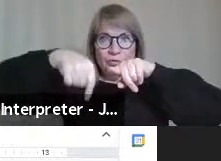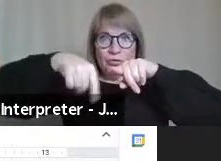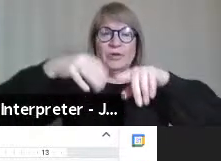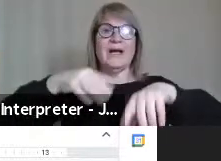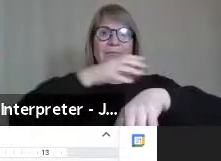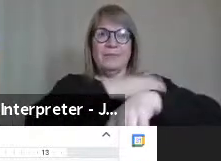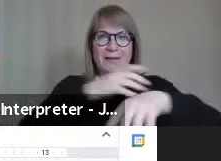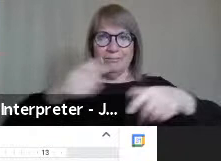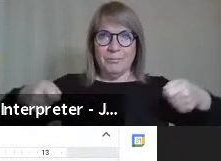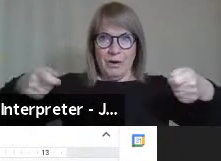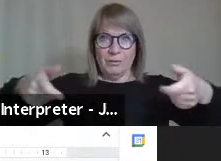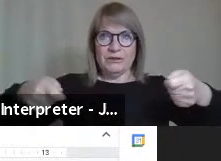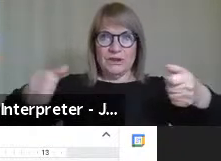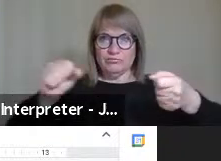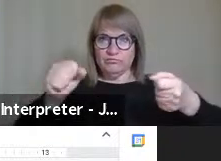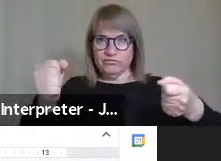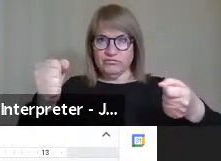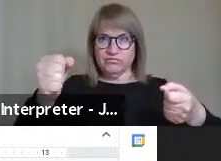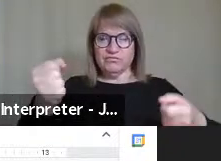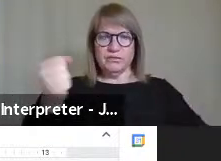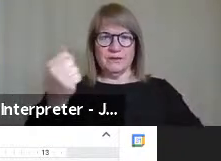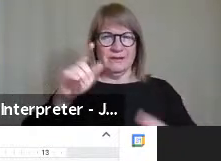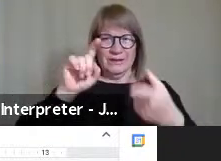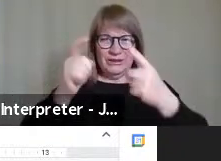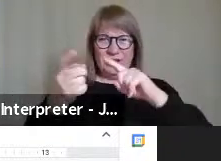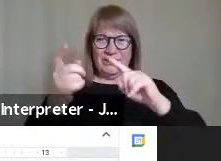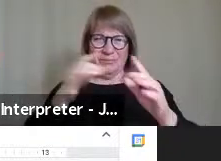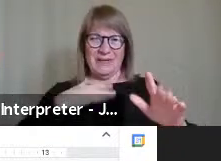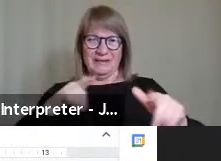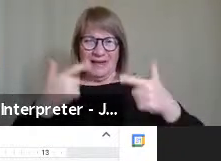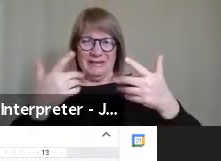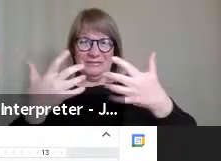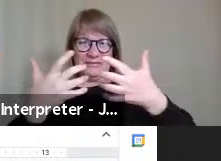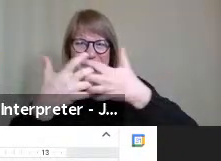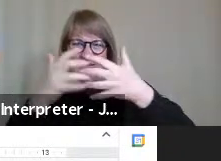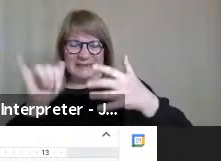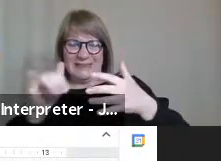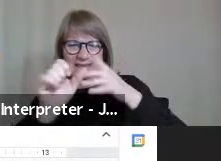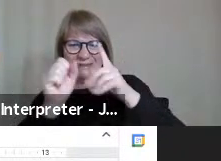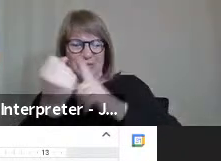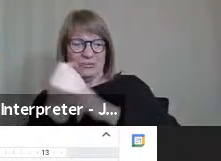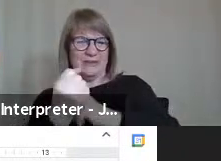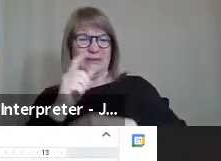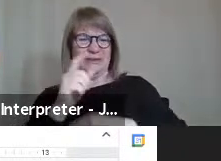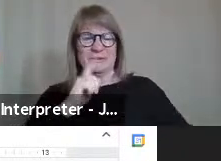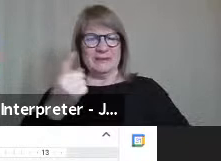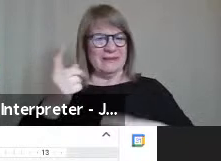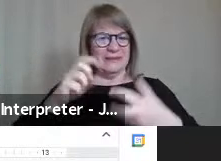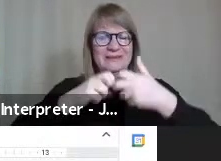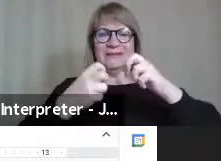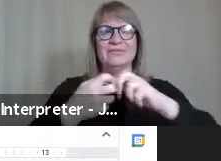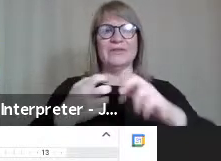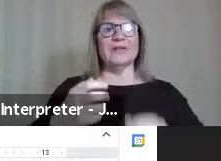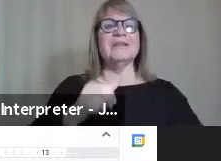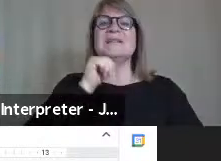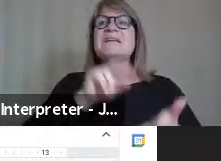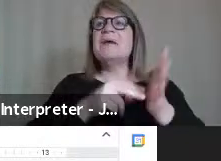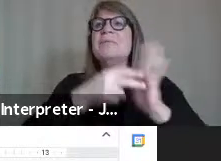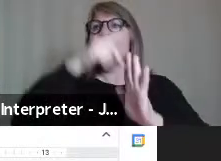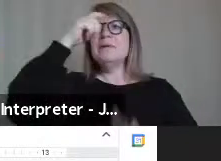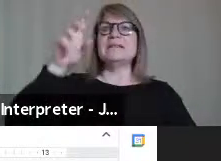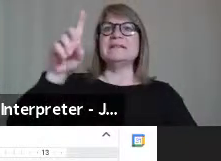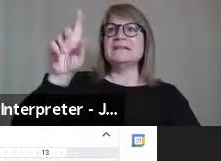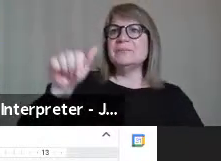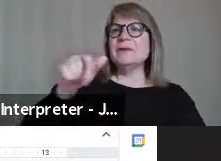my chair and my scooter proved to be often a frustrating experience not because of the disability not because i was having a bad day at physical